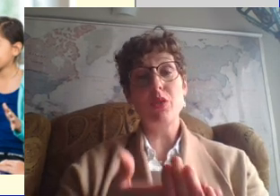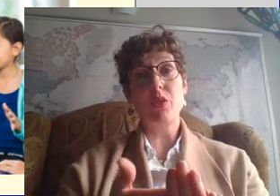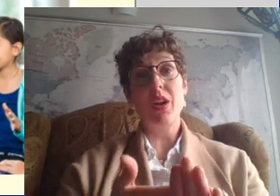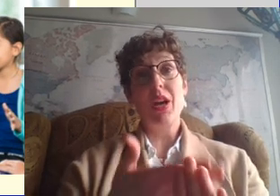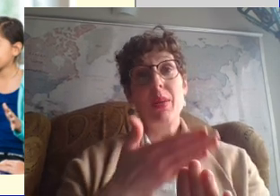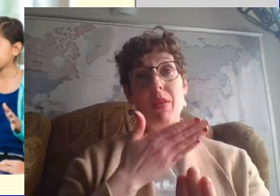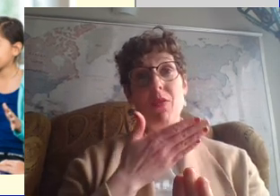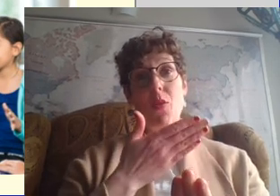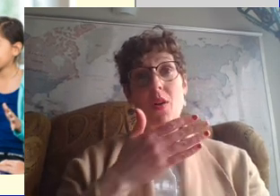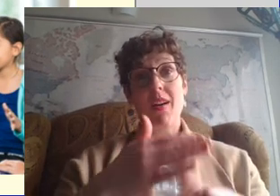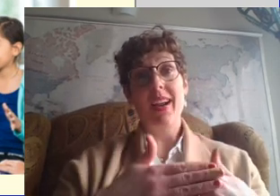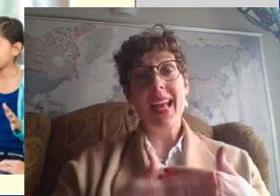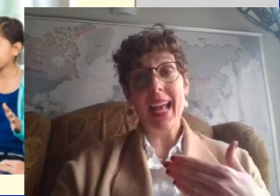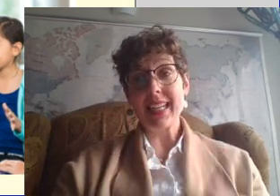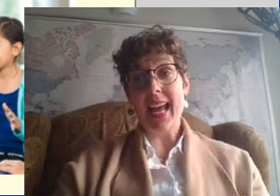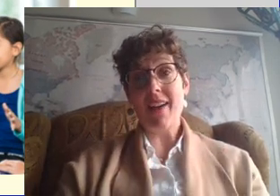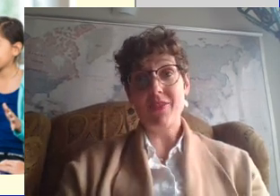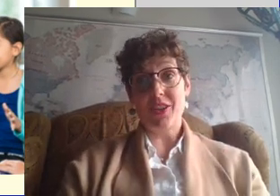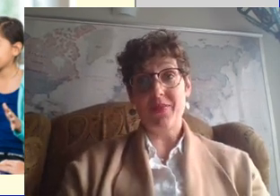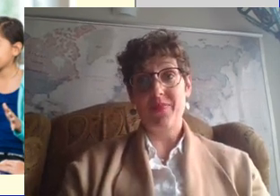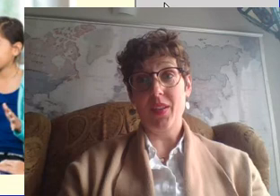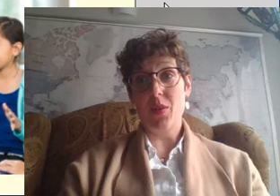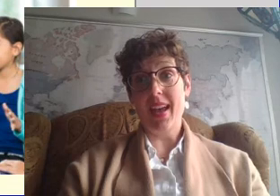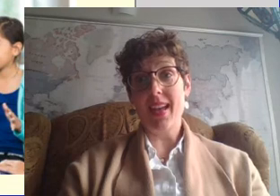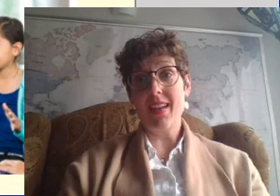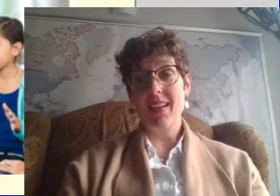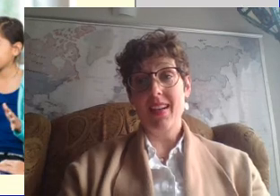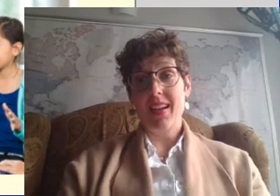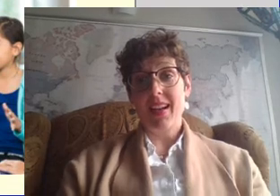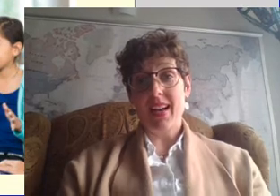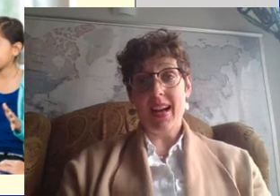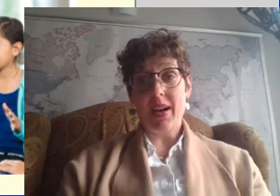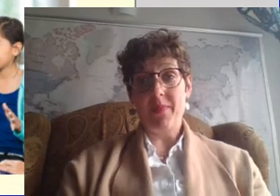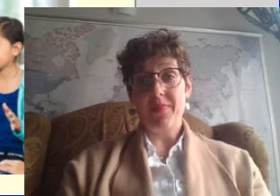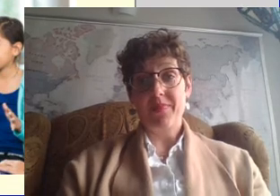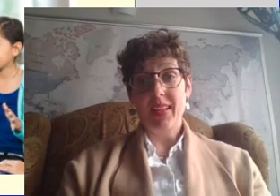things that you do before and after, okay?